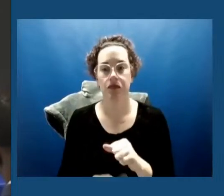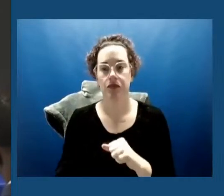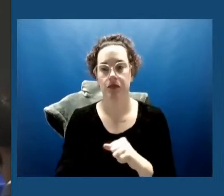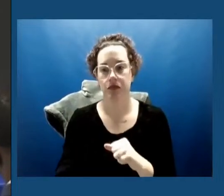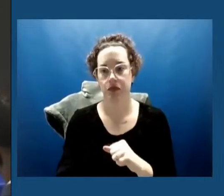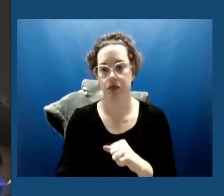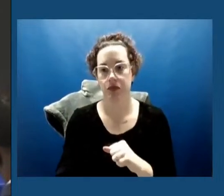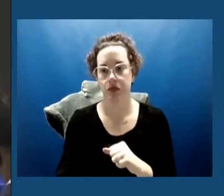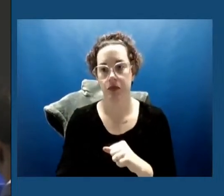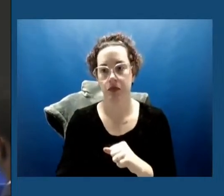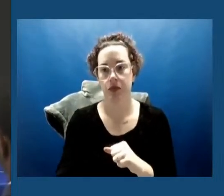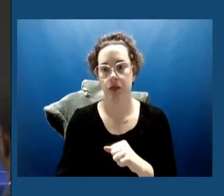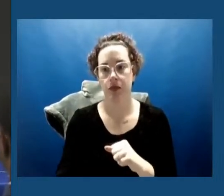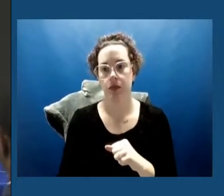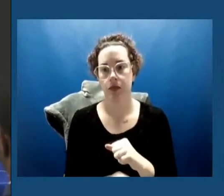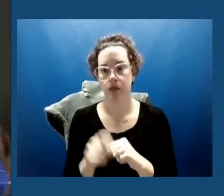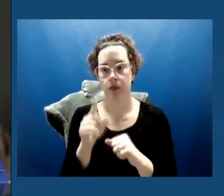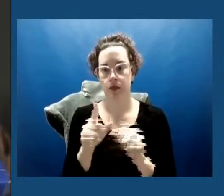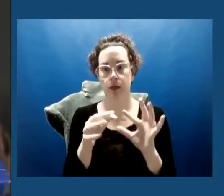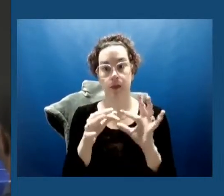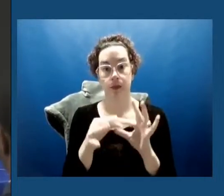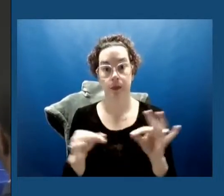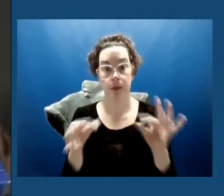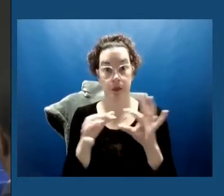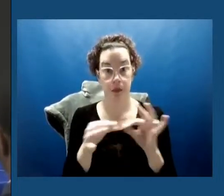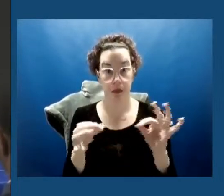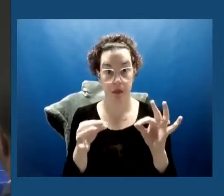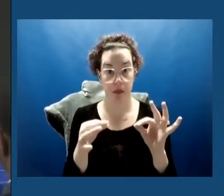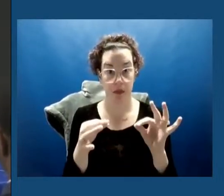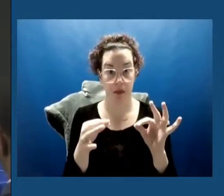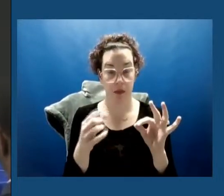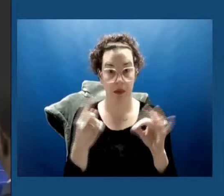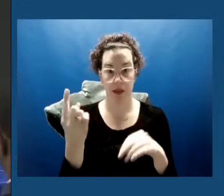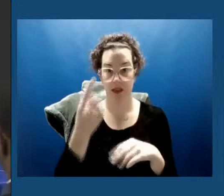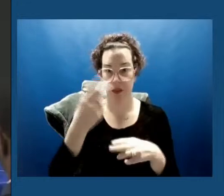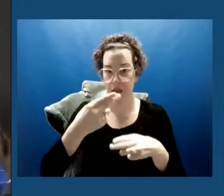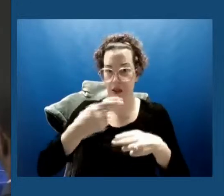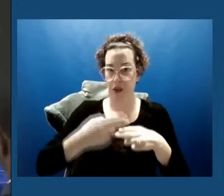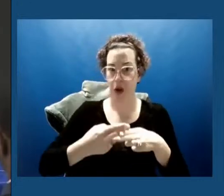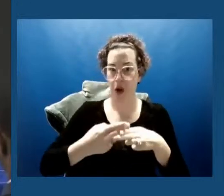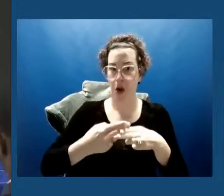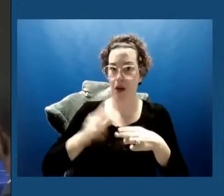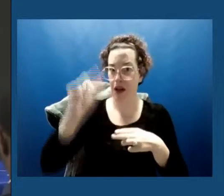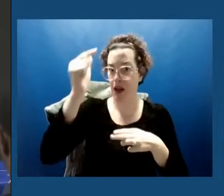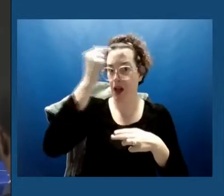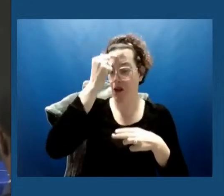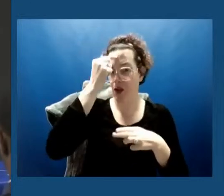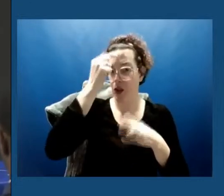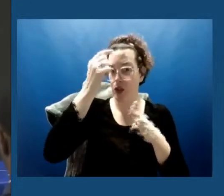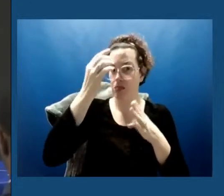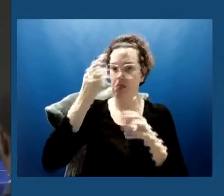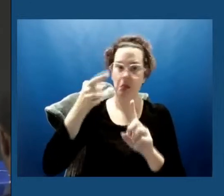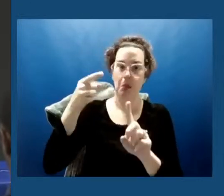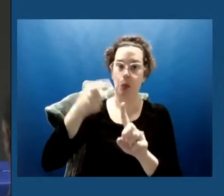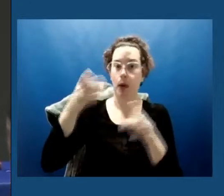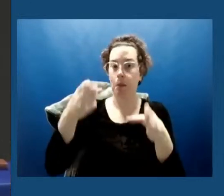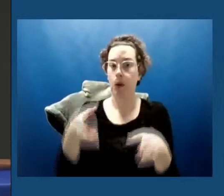mentioned that someone called me America's point person on AI or the government's point person on AI. So